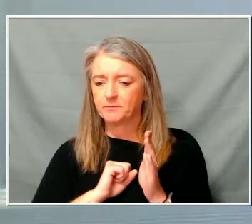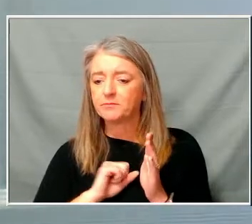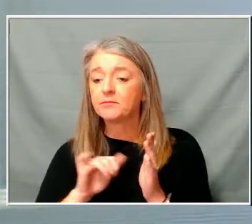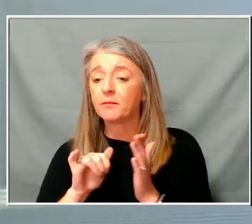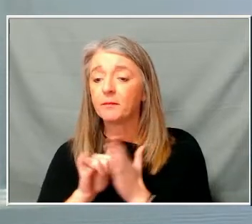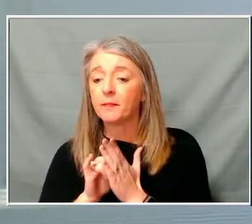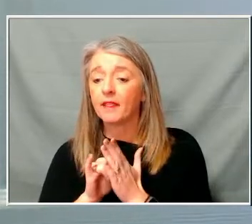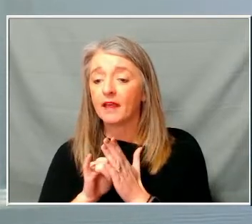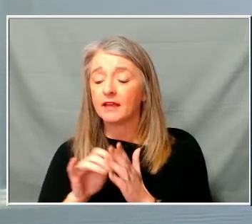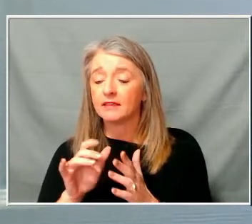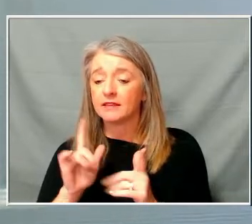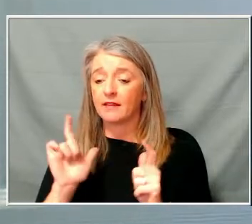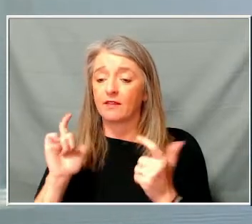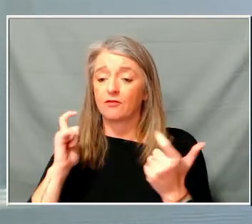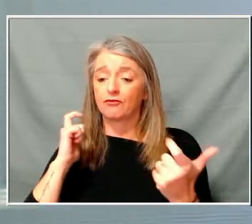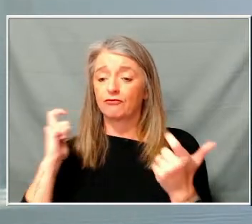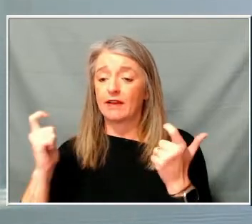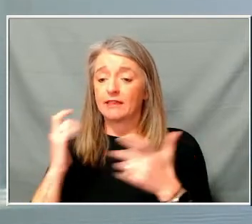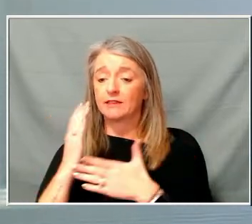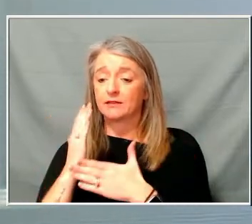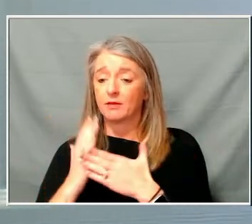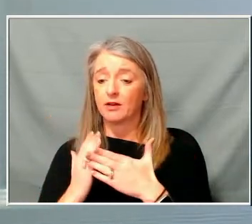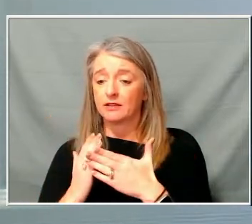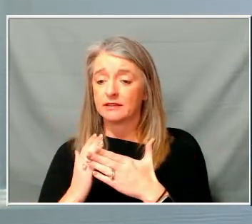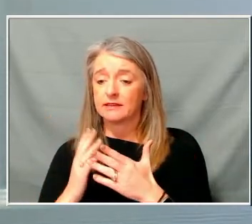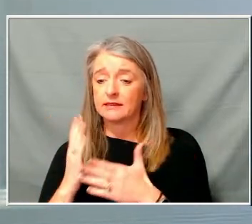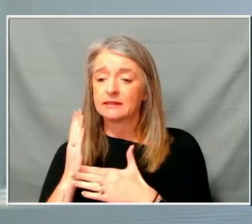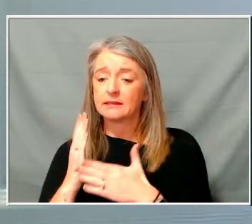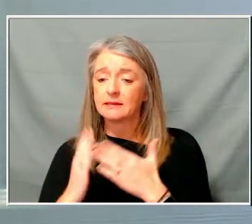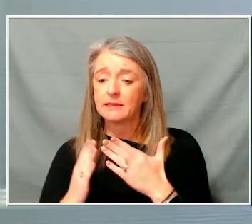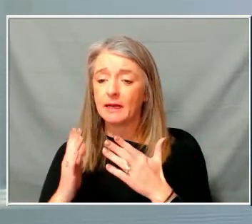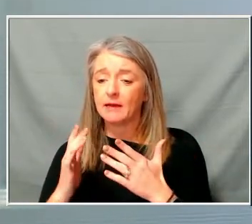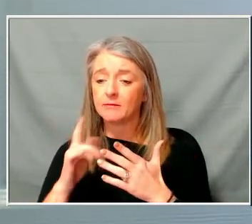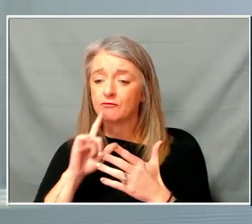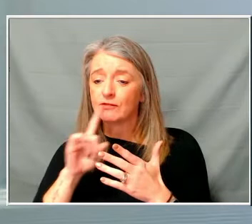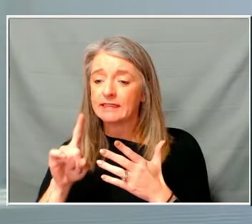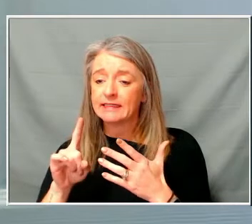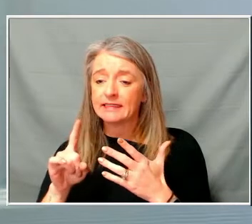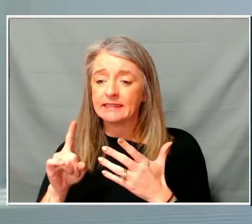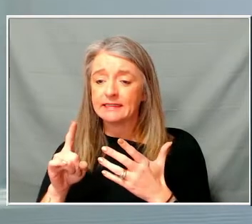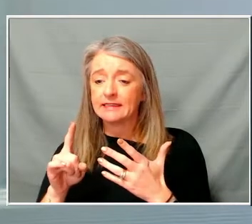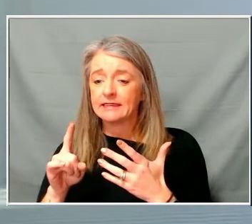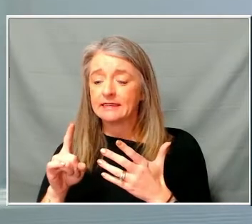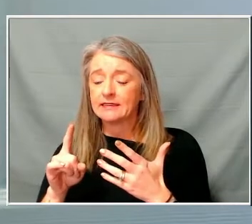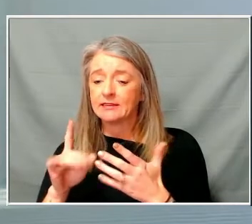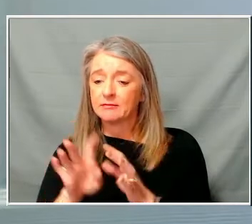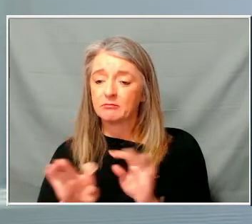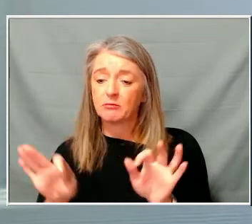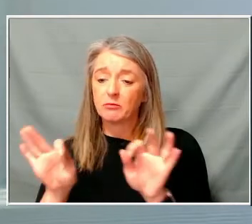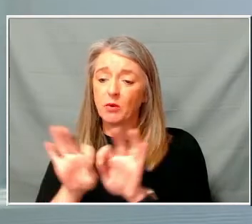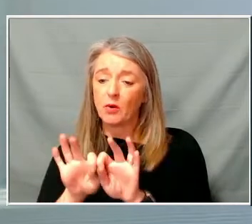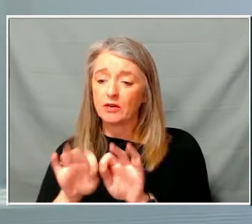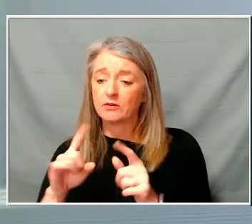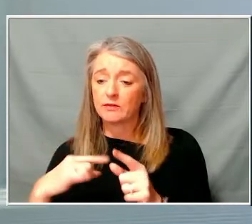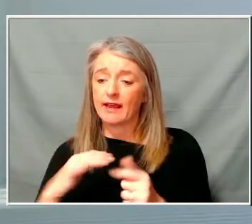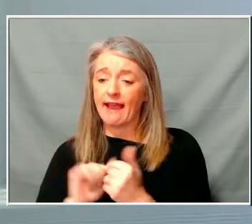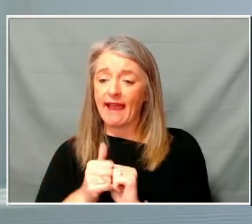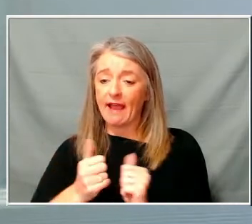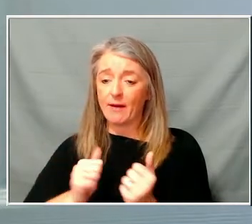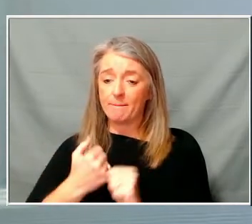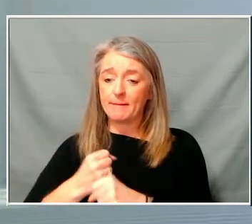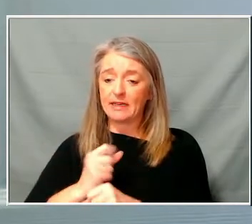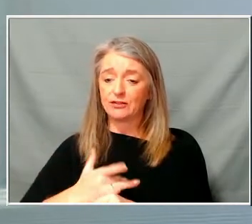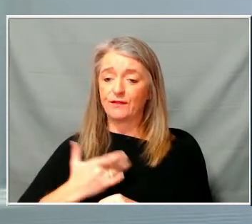probably the greatest thing about it, some of these things are intrinsic in volunteering, about how it makes you feel and so